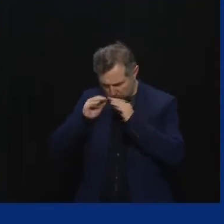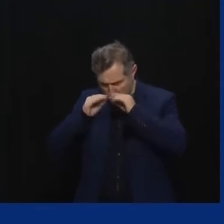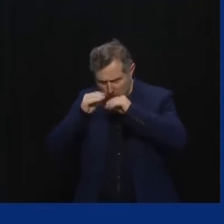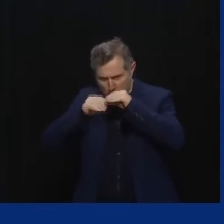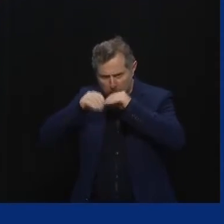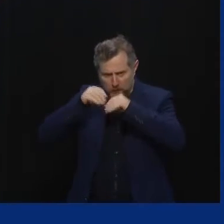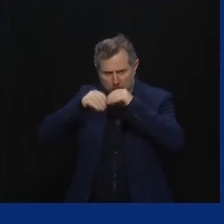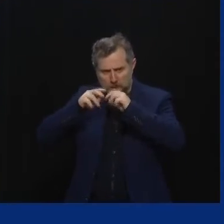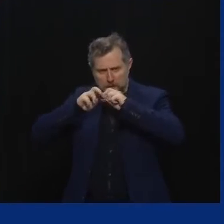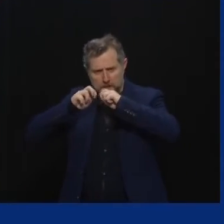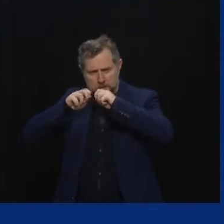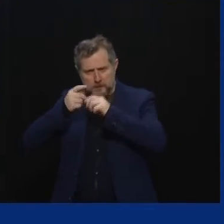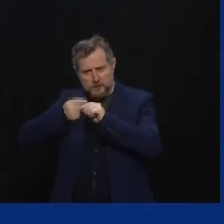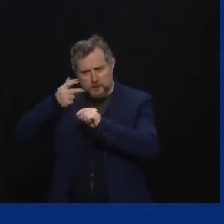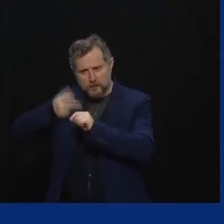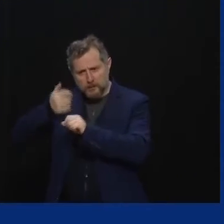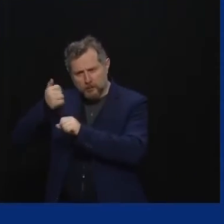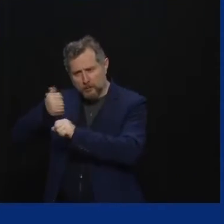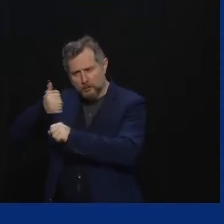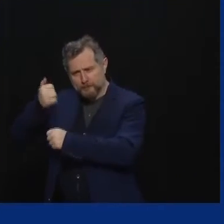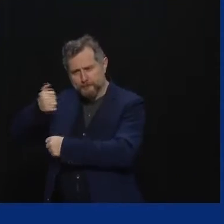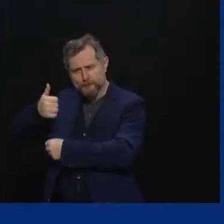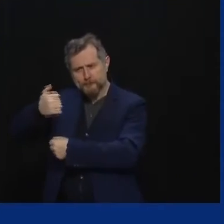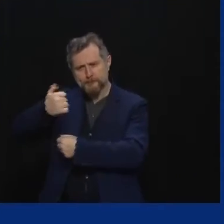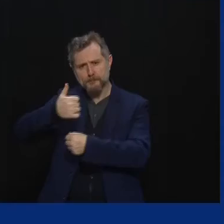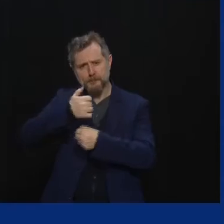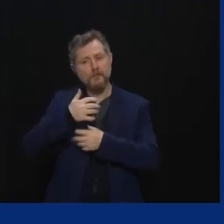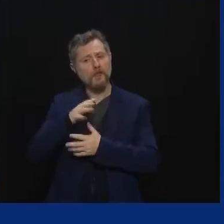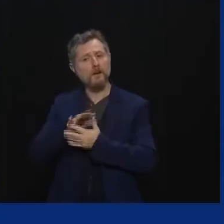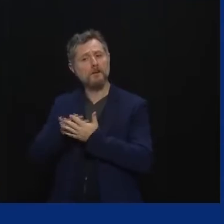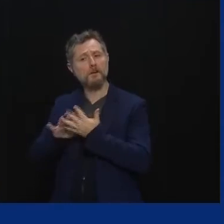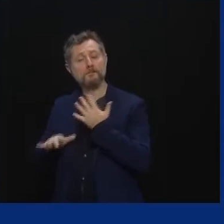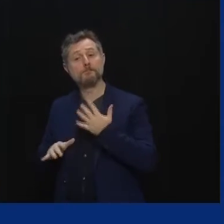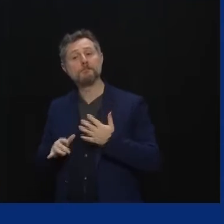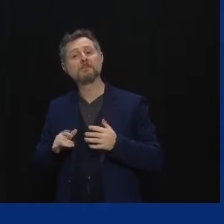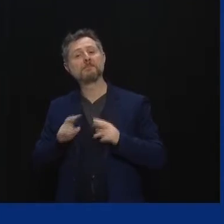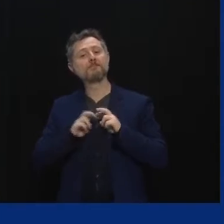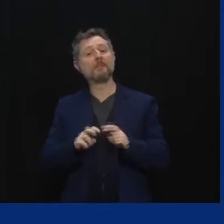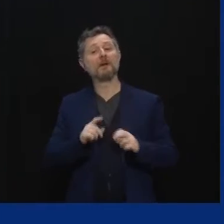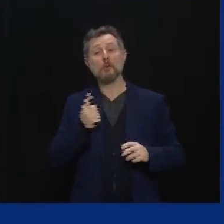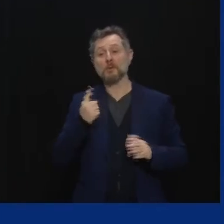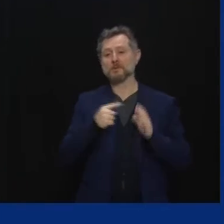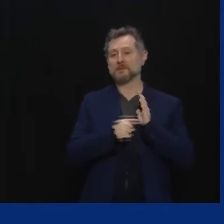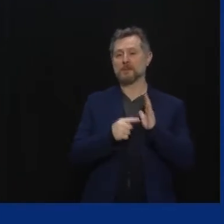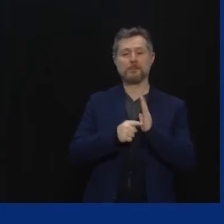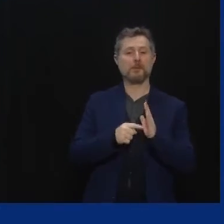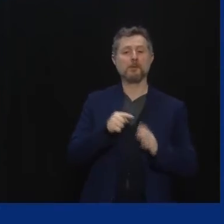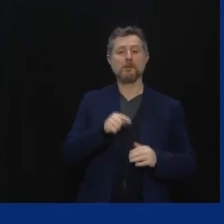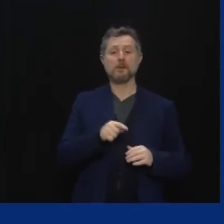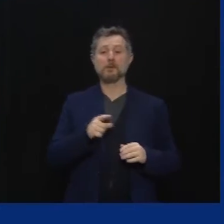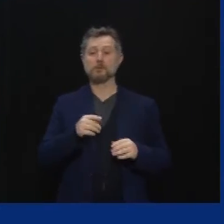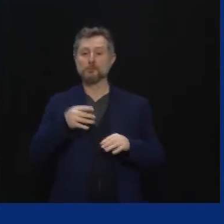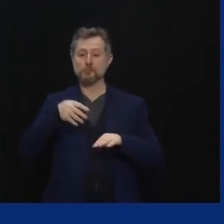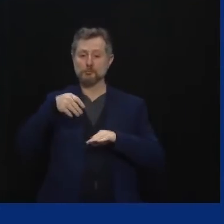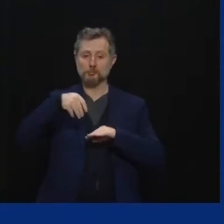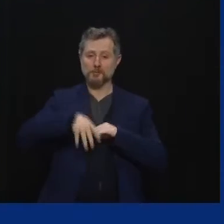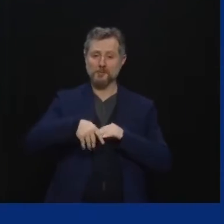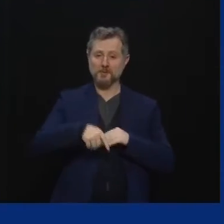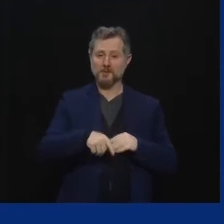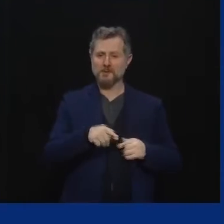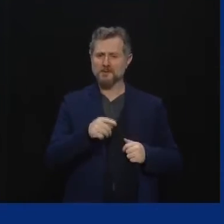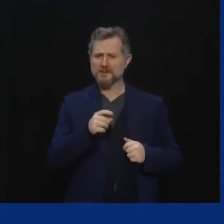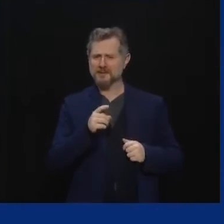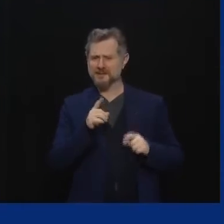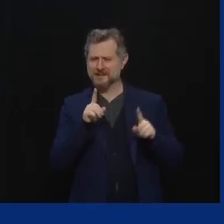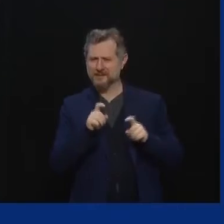PCR tests that one of the signals is dropped. It's called the S drop. And they have not only begun seeking that in the